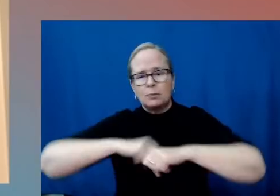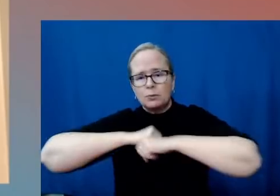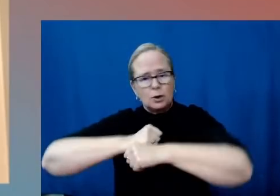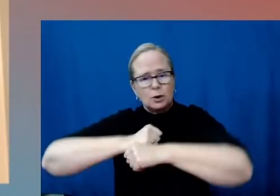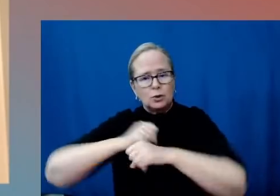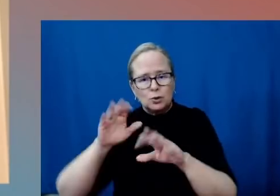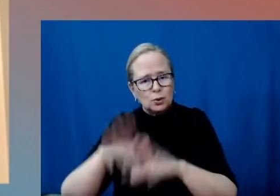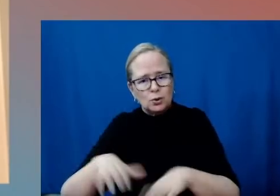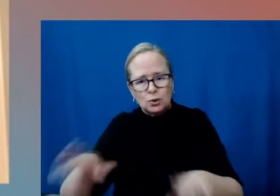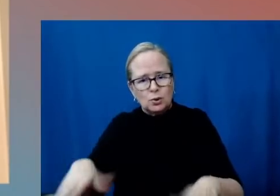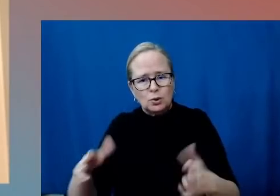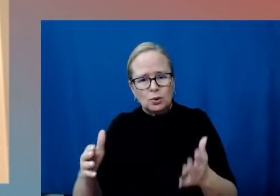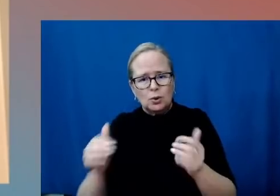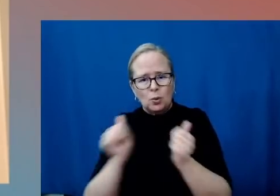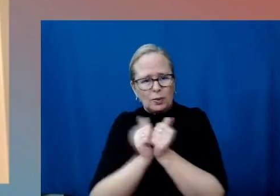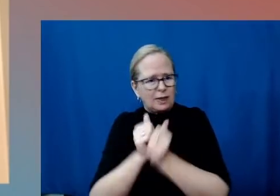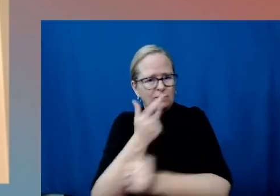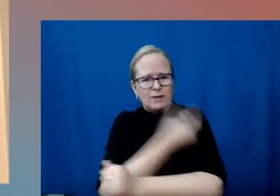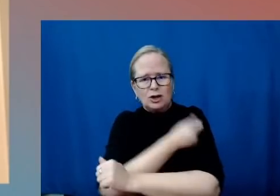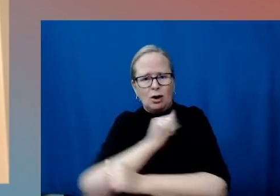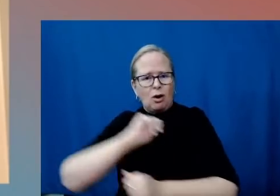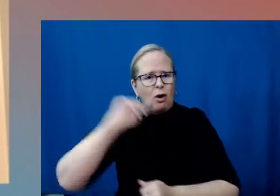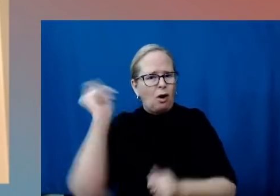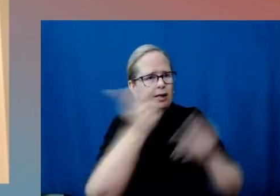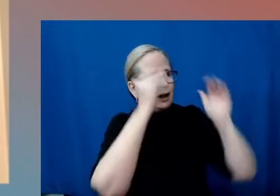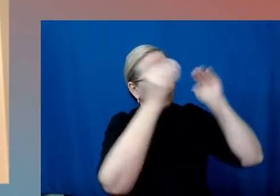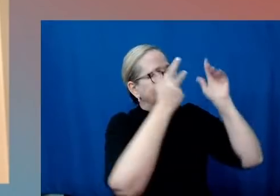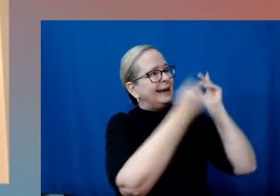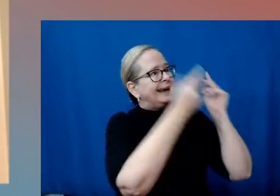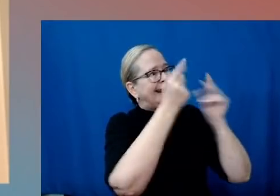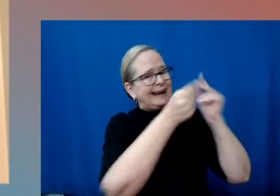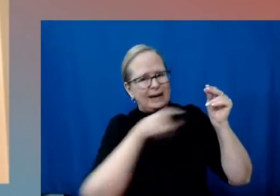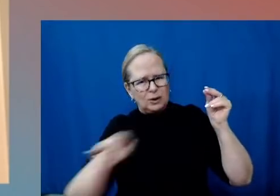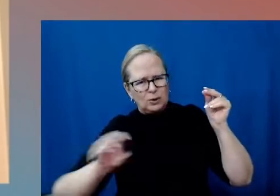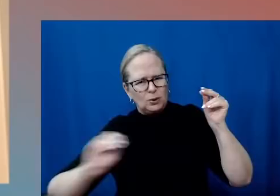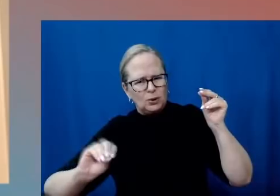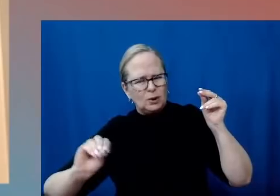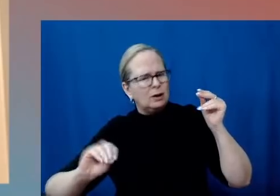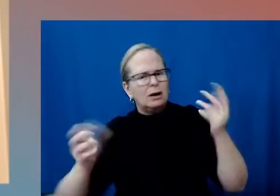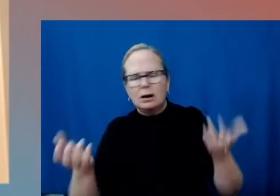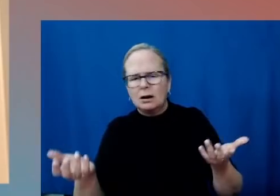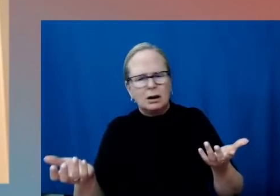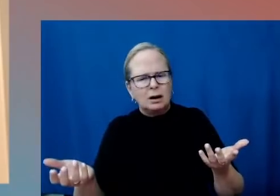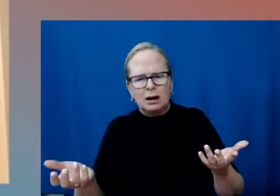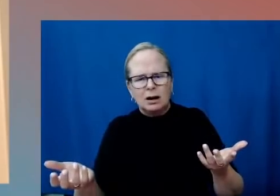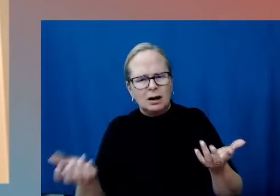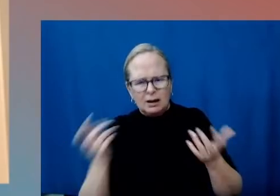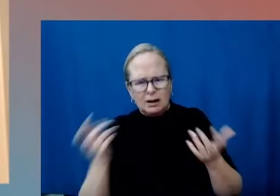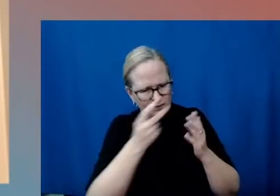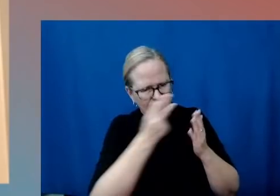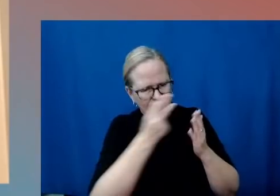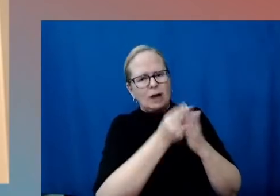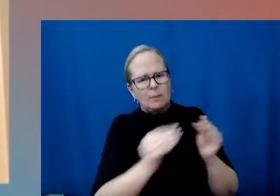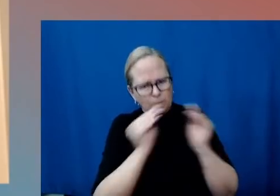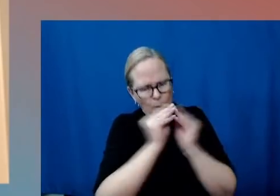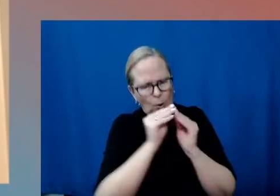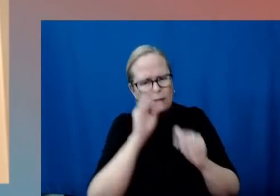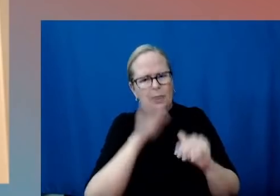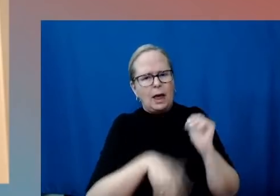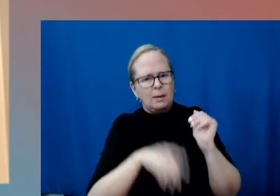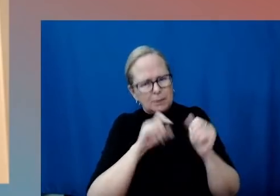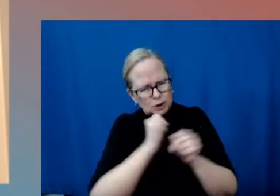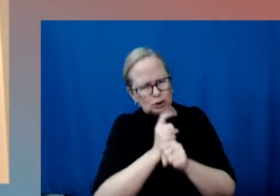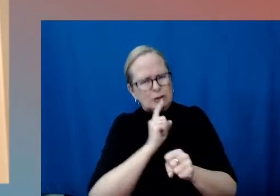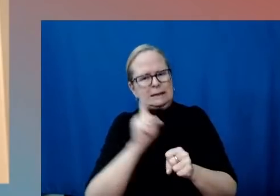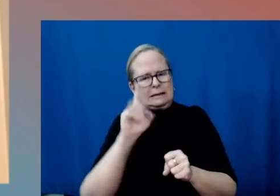by vaccinating the adults. We would need to vaccinate more than 100% of adults to do that. But this